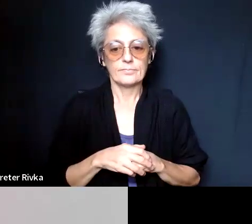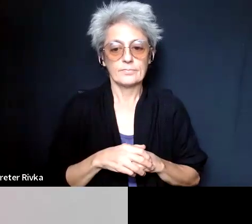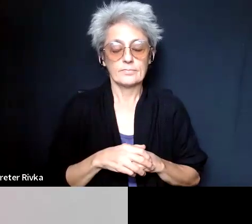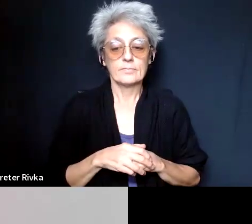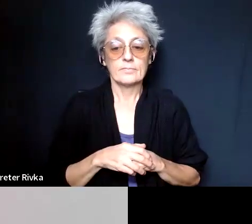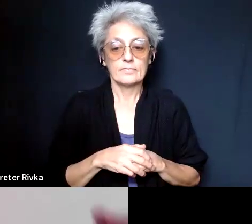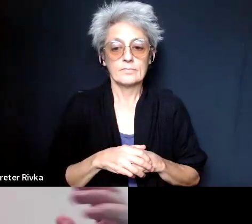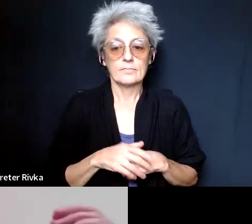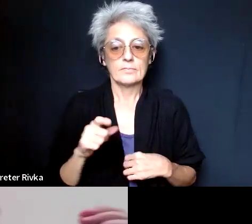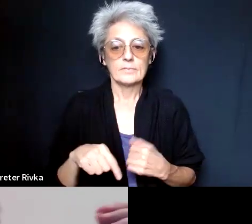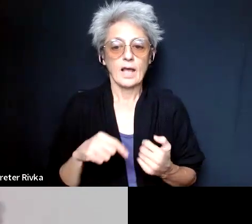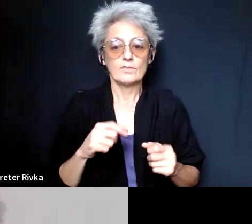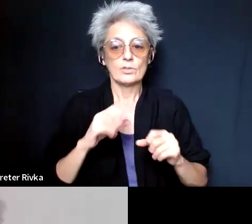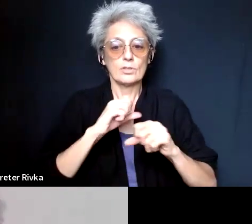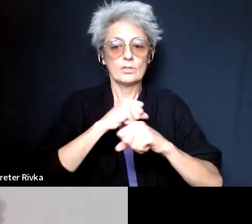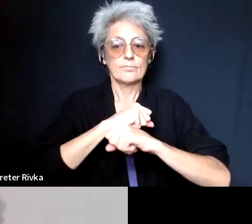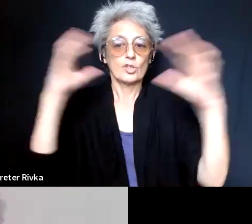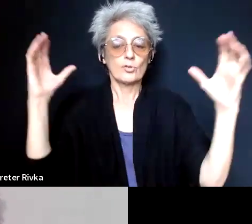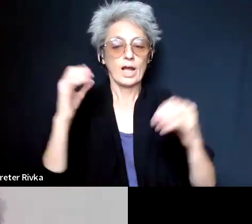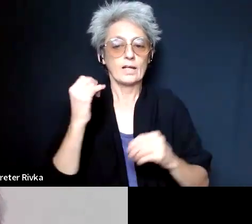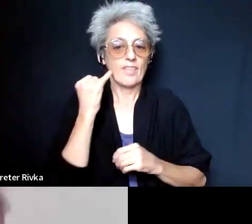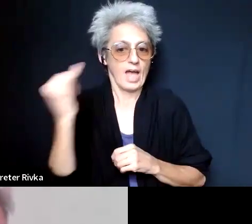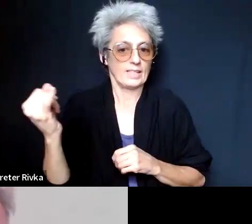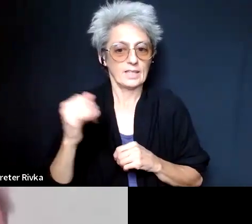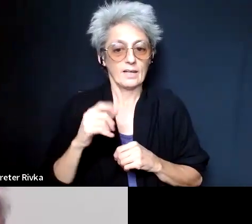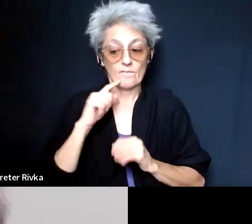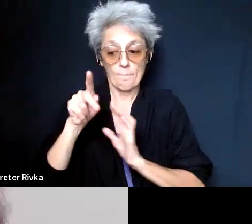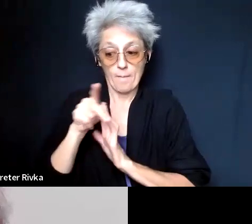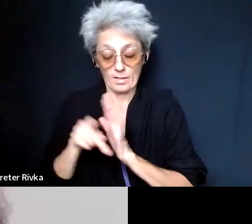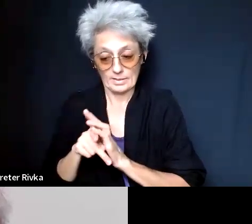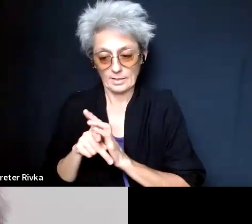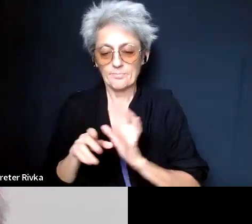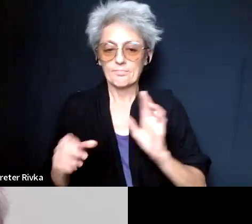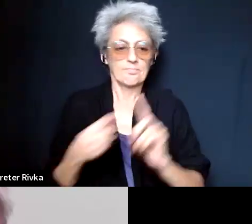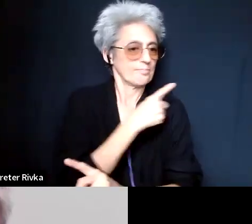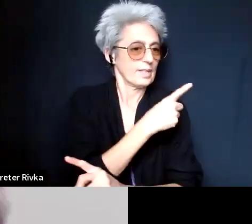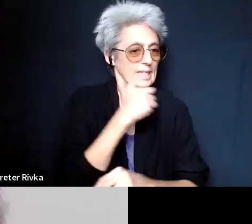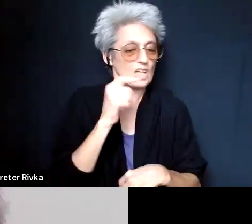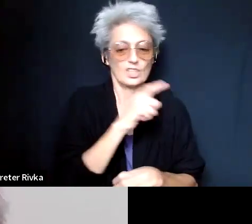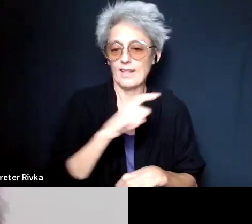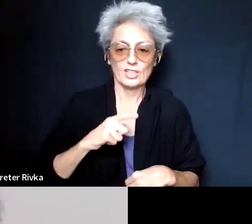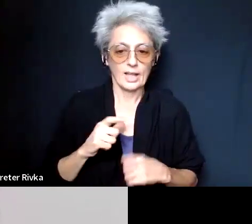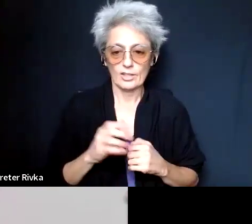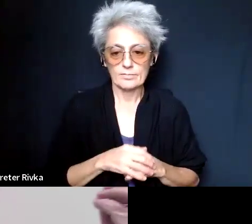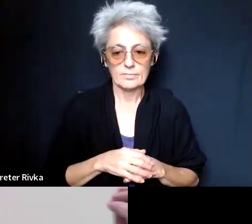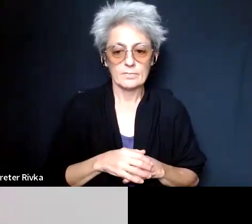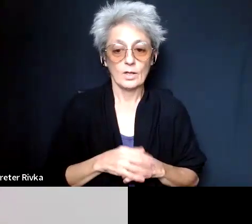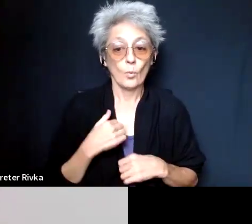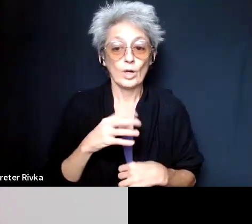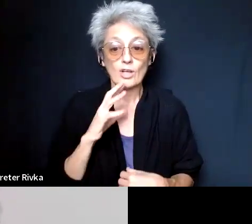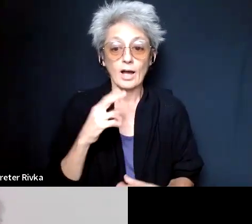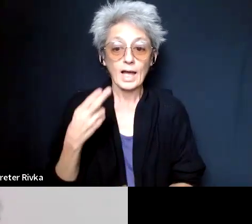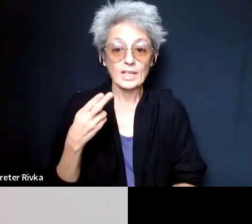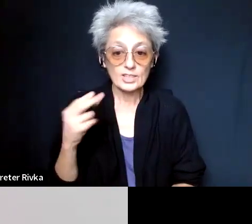notion at the policy level. And we're not just talking in terms of the legislative, we're talking HHS,